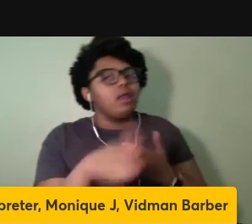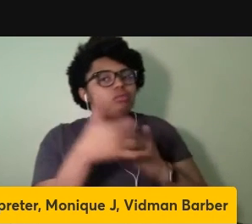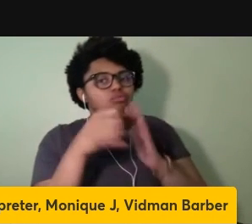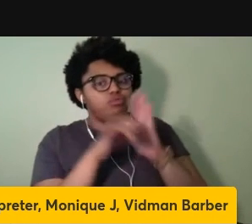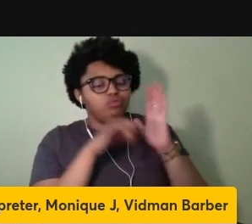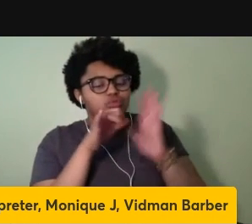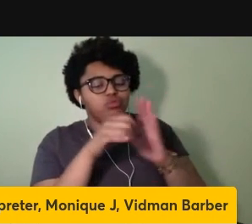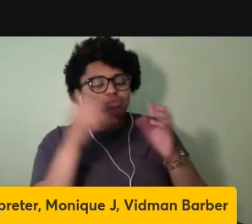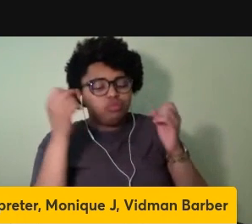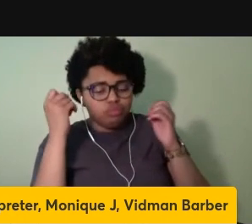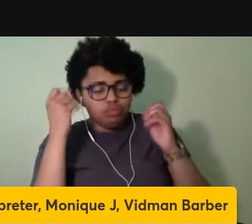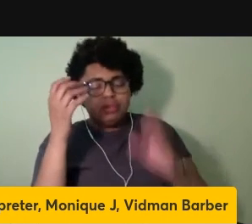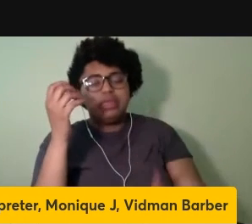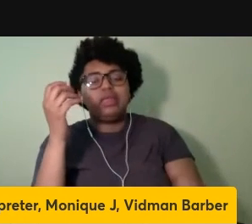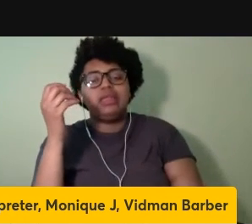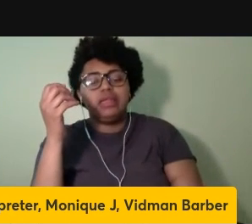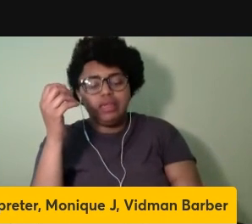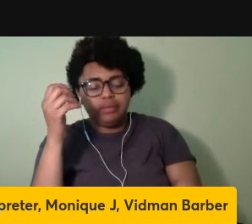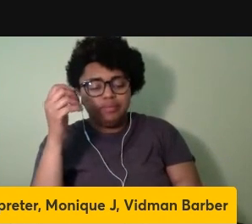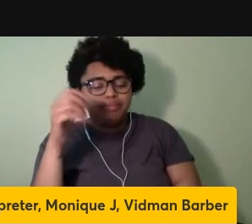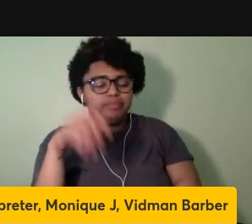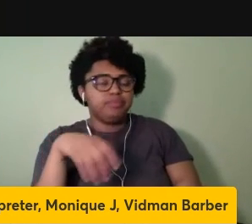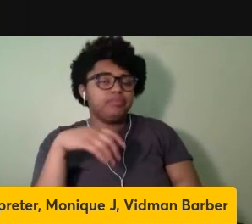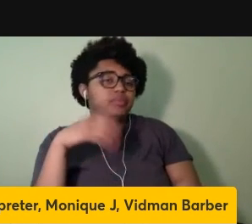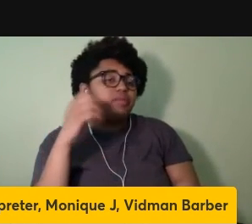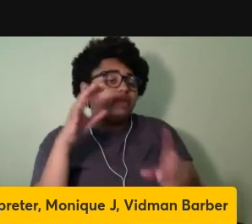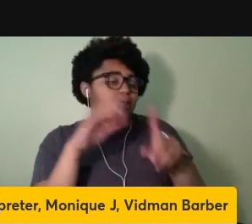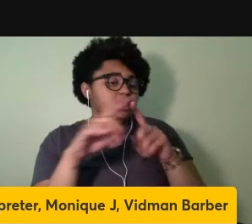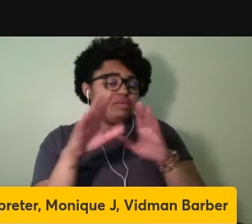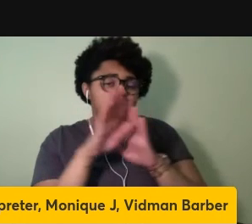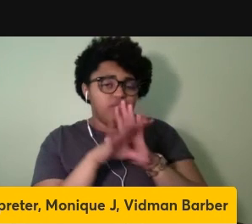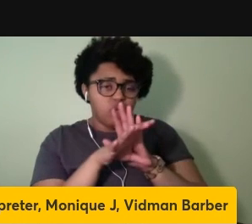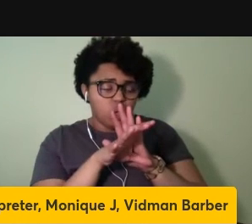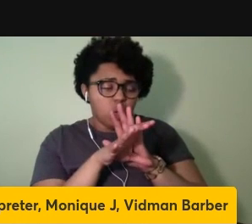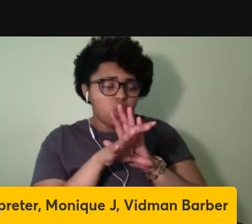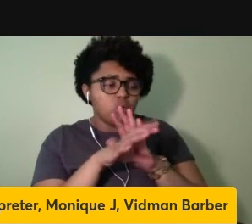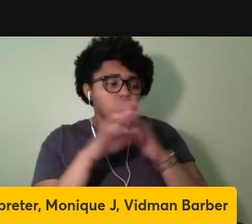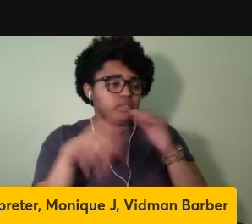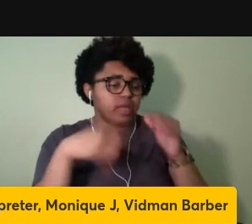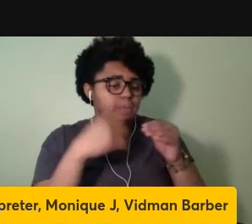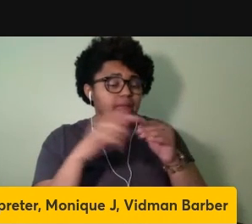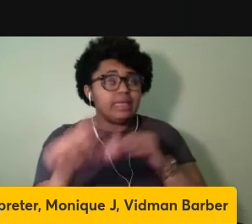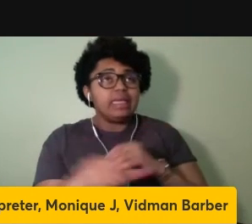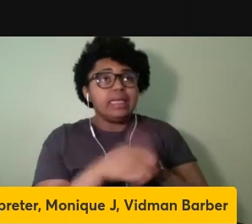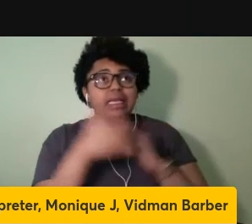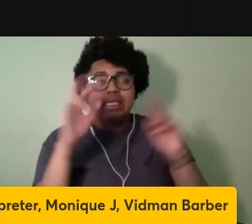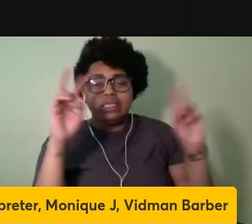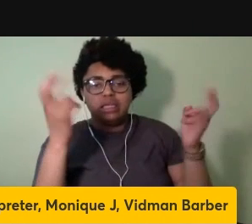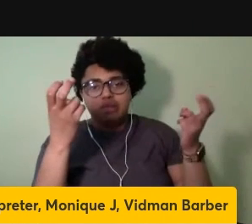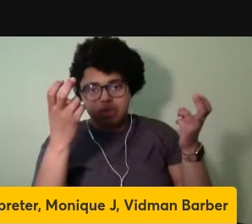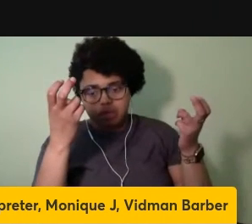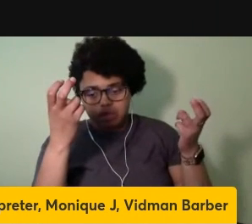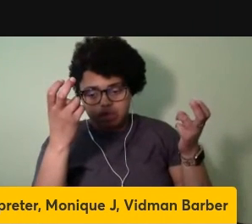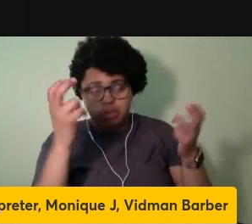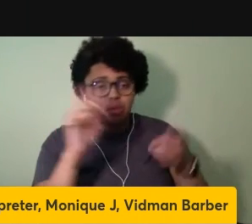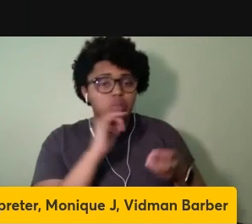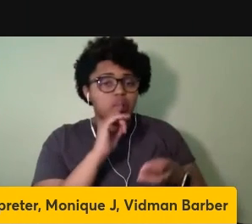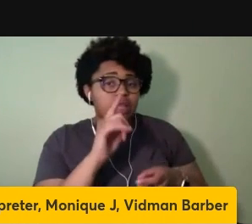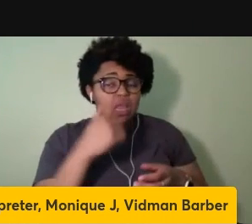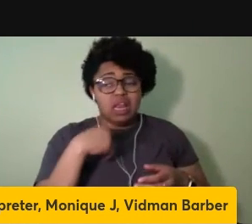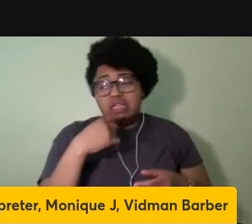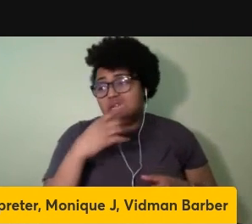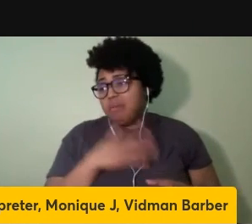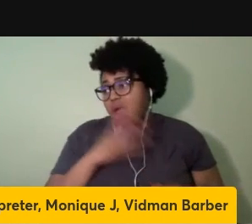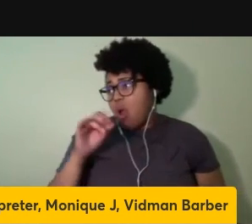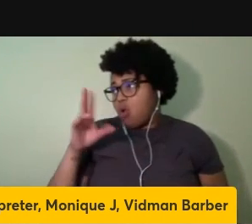there are like a myriad of videos about any topic really. And I tell my own